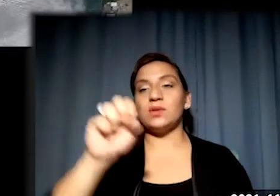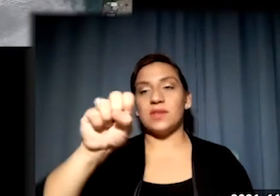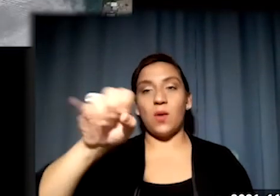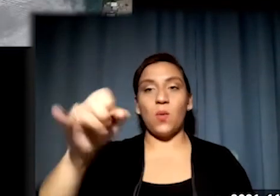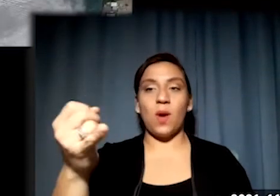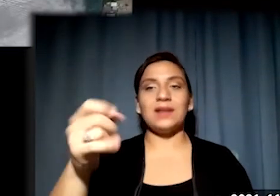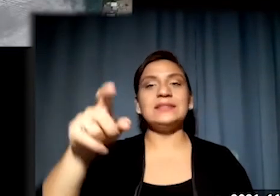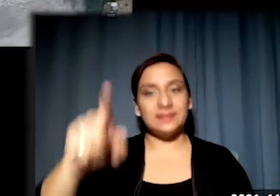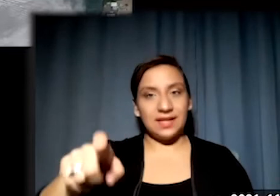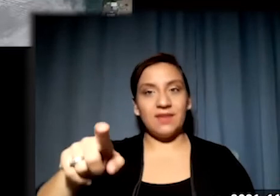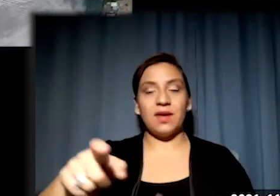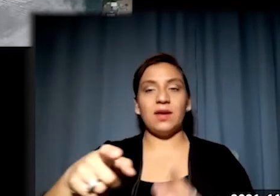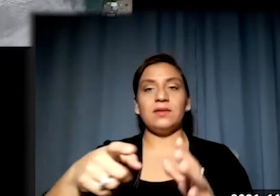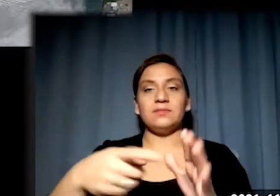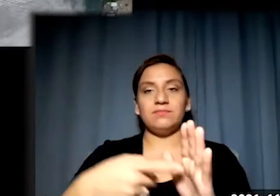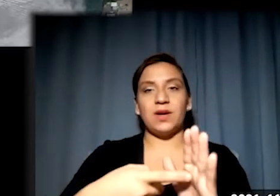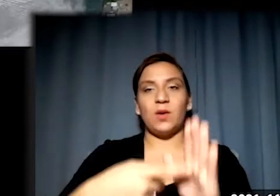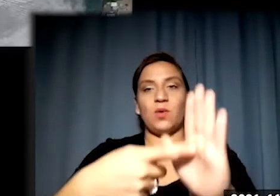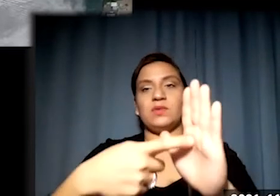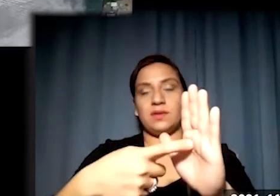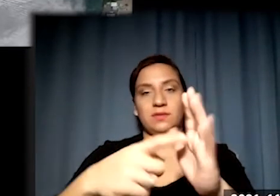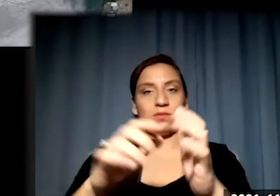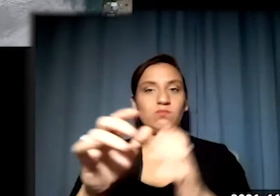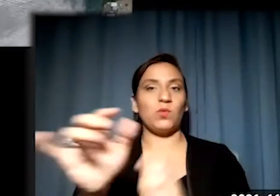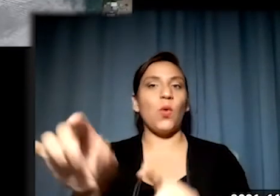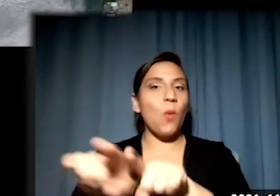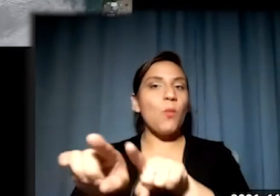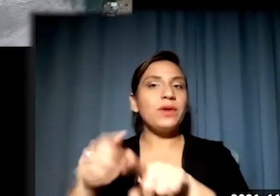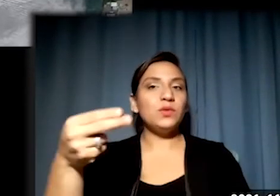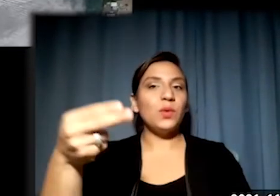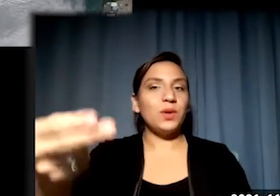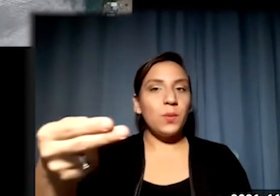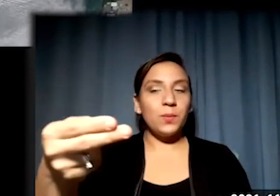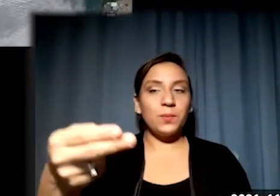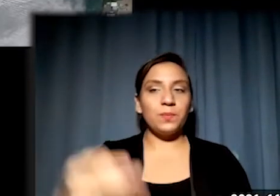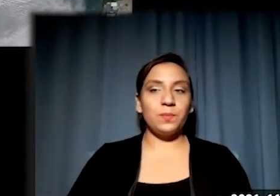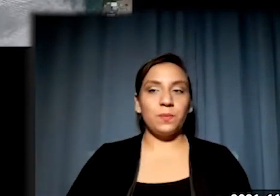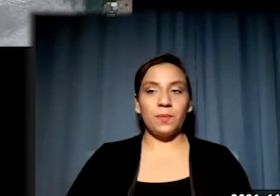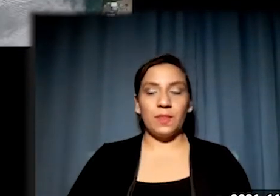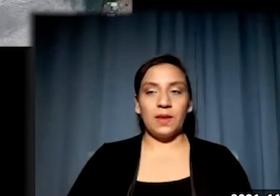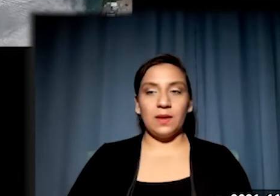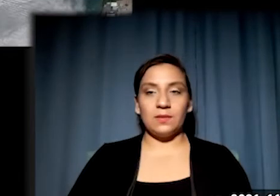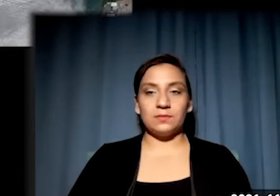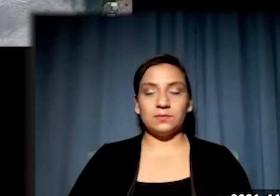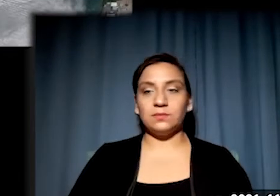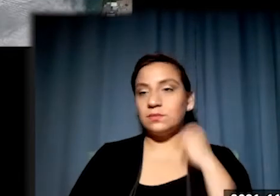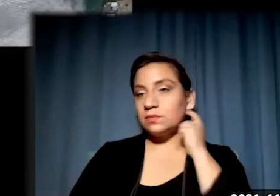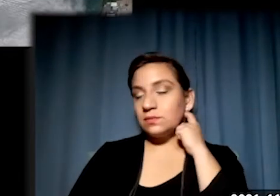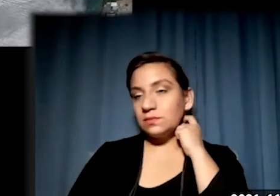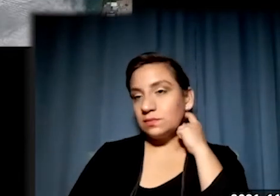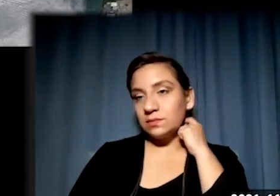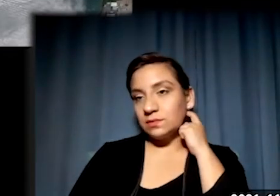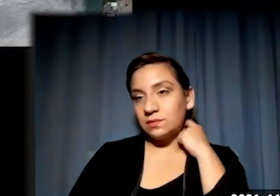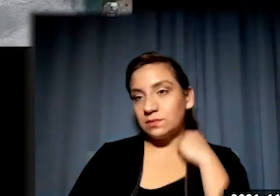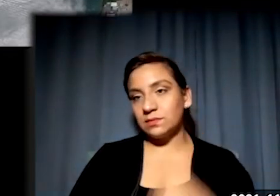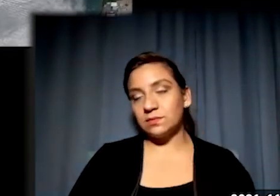zone. And little by little, the idea gained momentum that we needed to make sure that